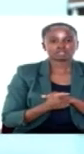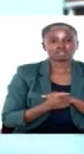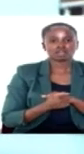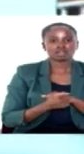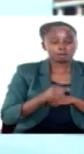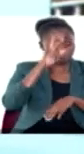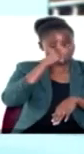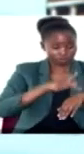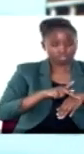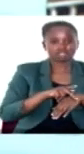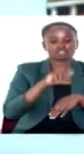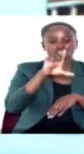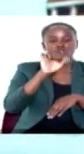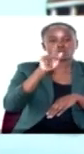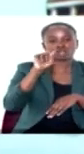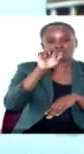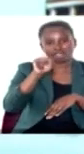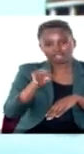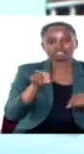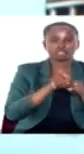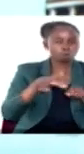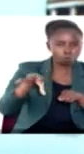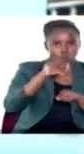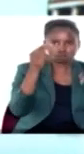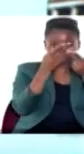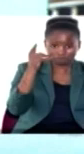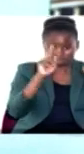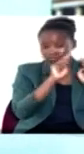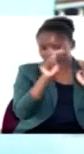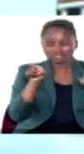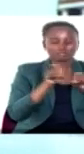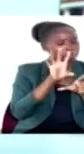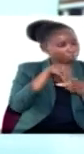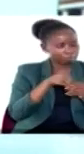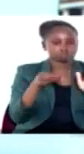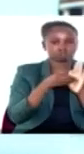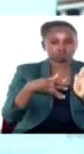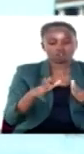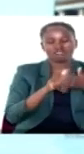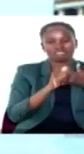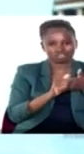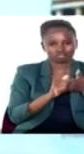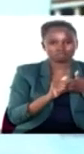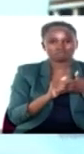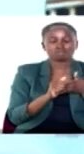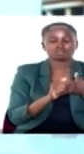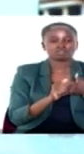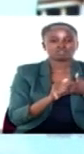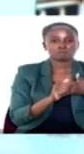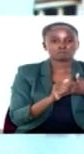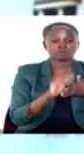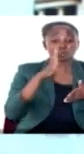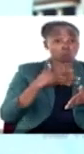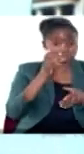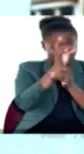Yusuf, and the entire university community, including the student leadership, we want you to know that